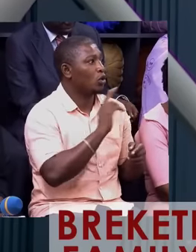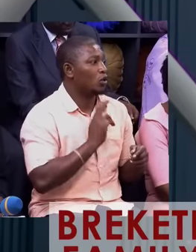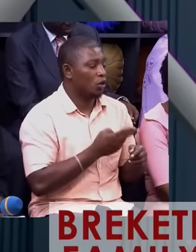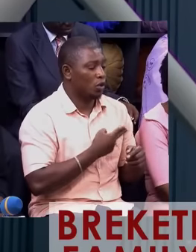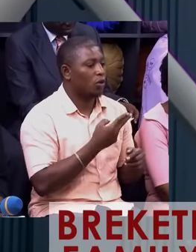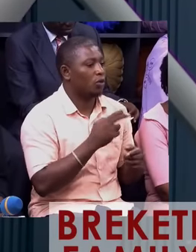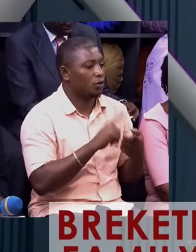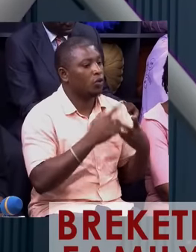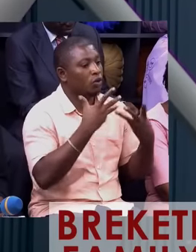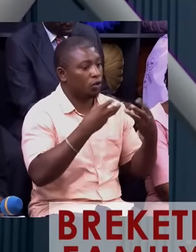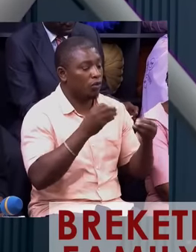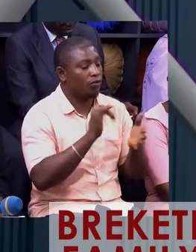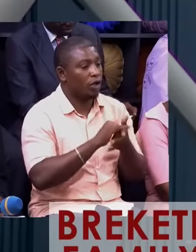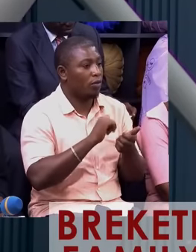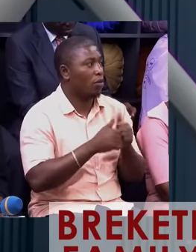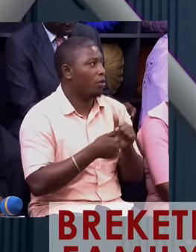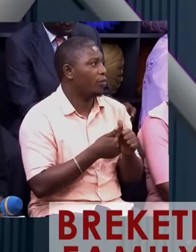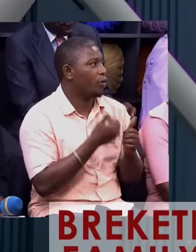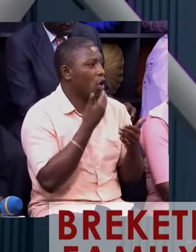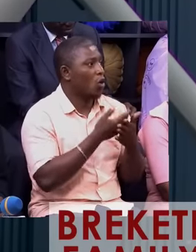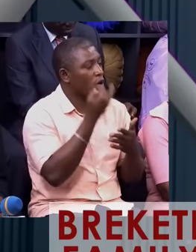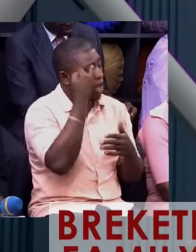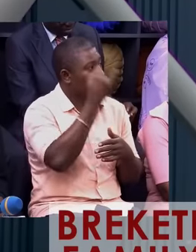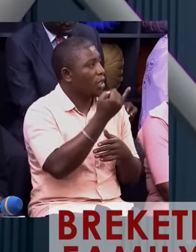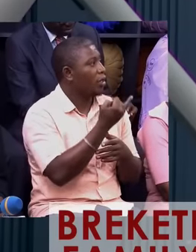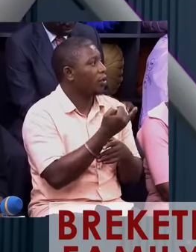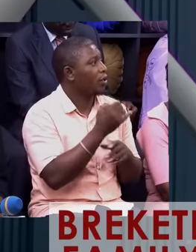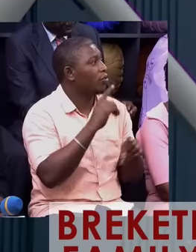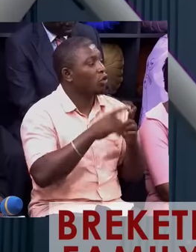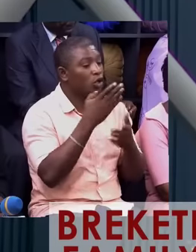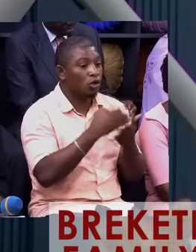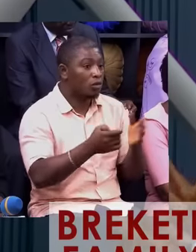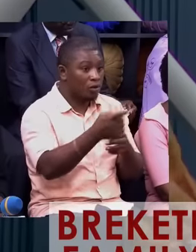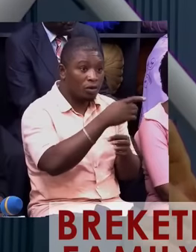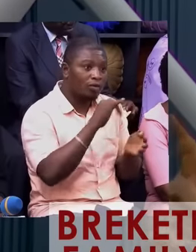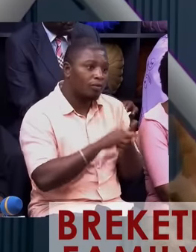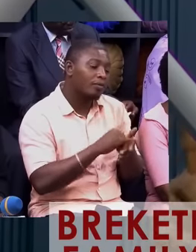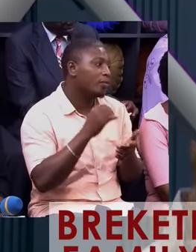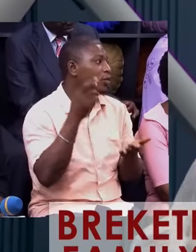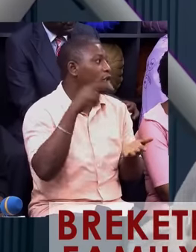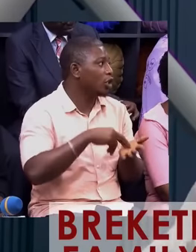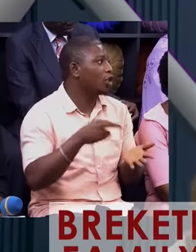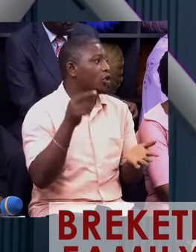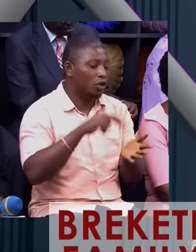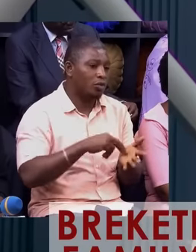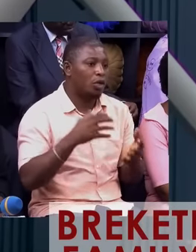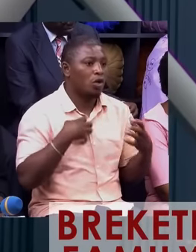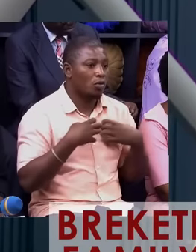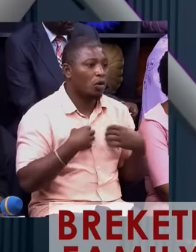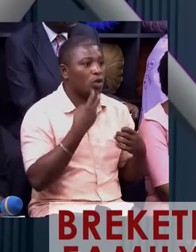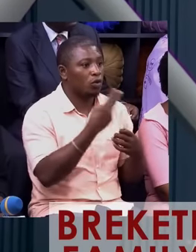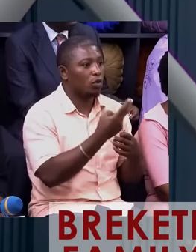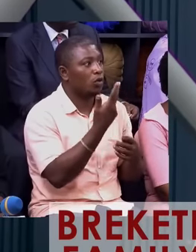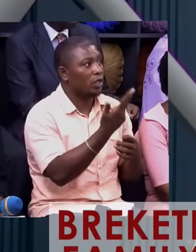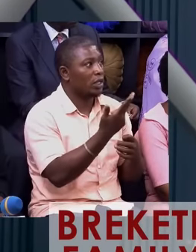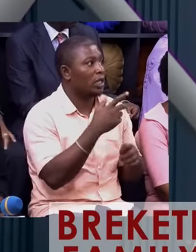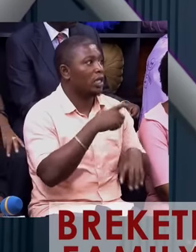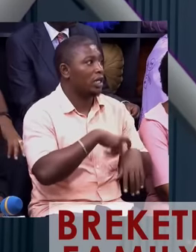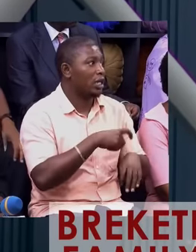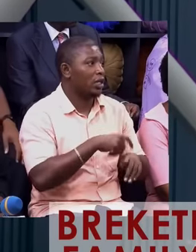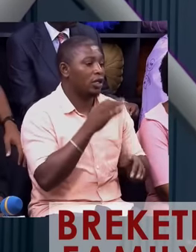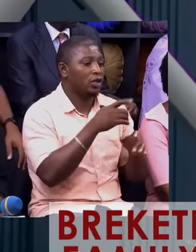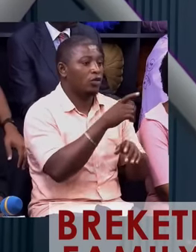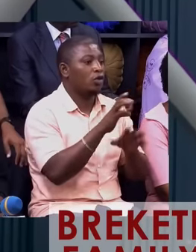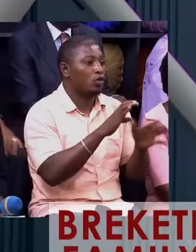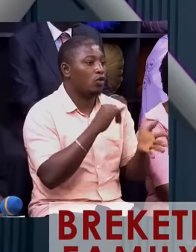idea yes yes but some of way they repeat complaint two three times if you do it more